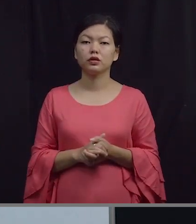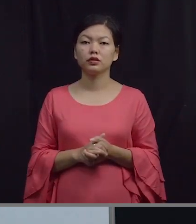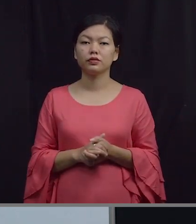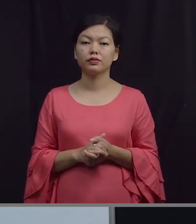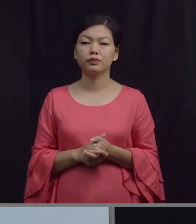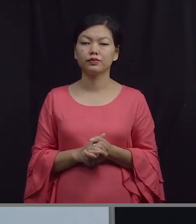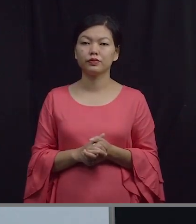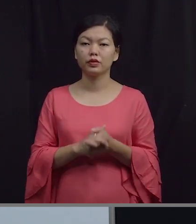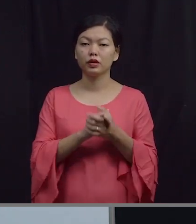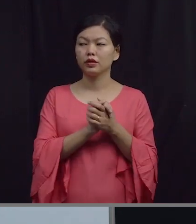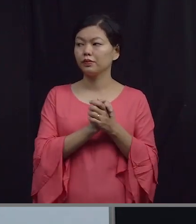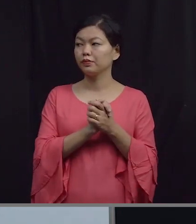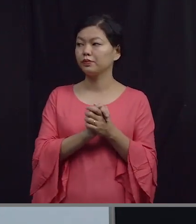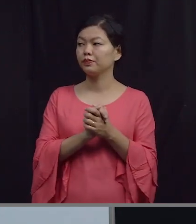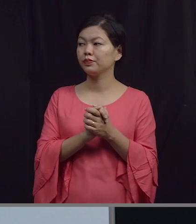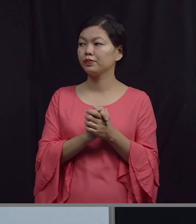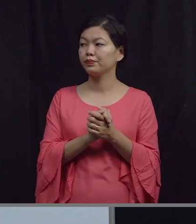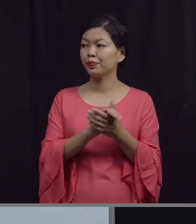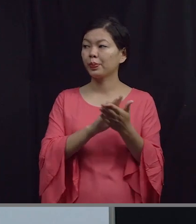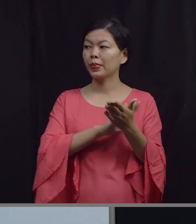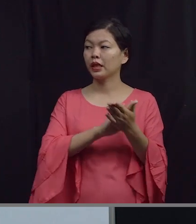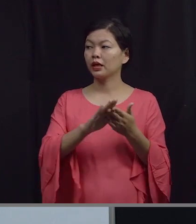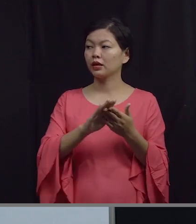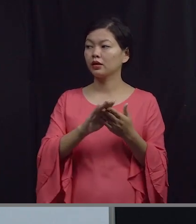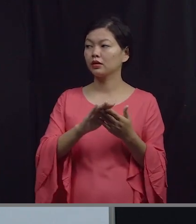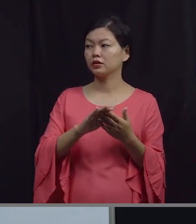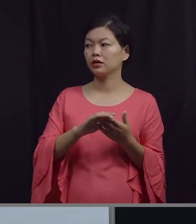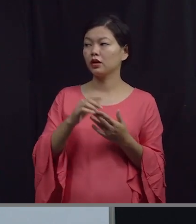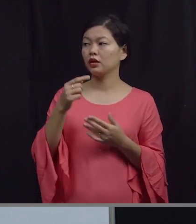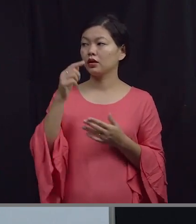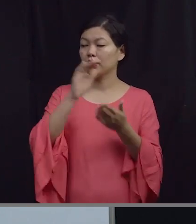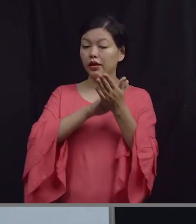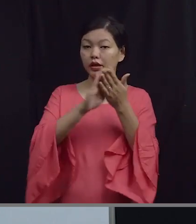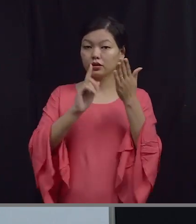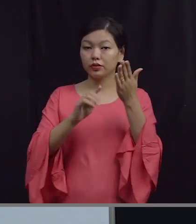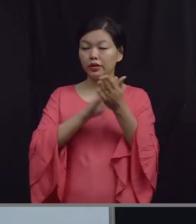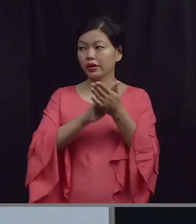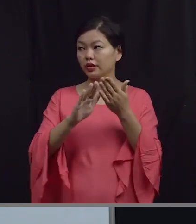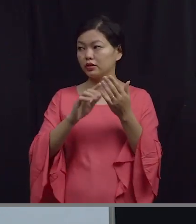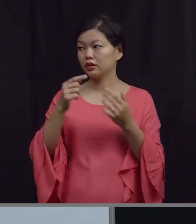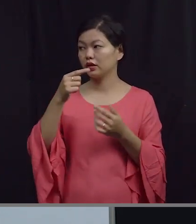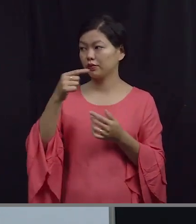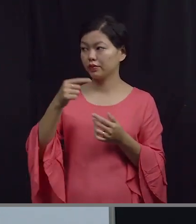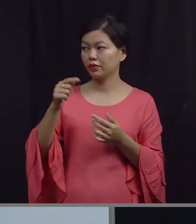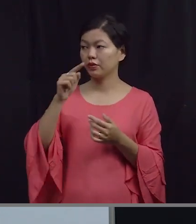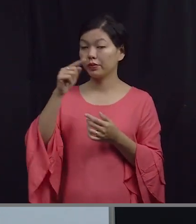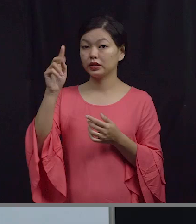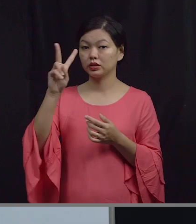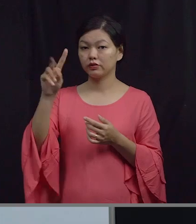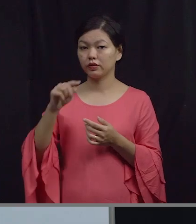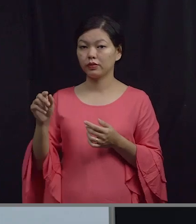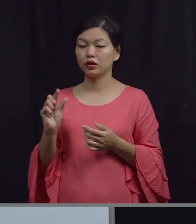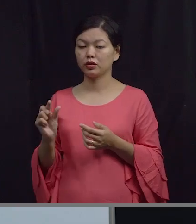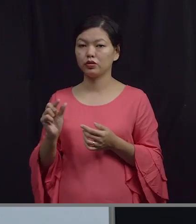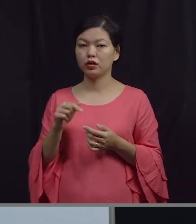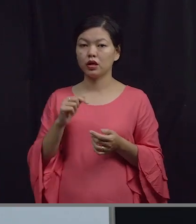h days divided by h equal minus v by u. So what I have to calculate? H days, right? So I'll do